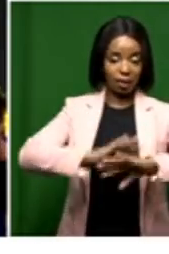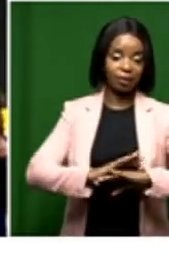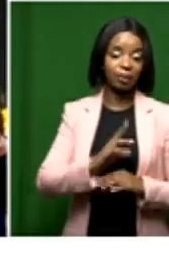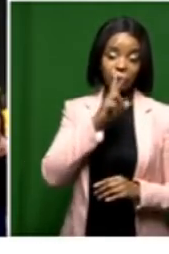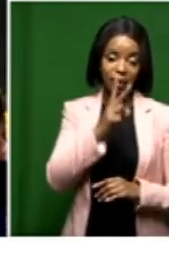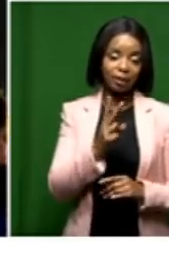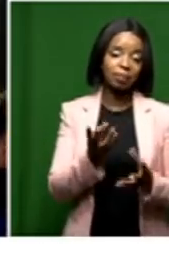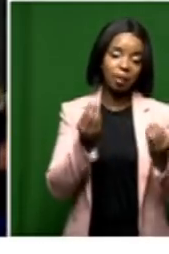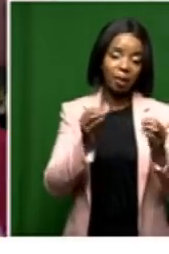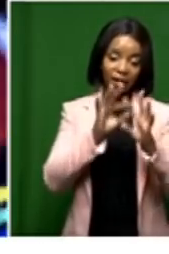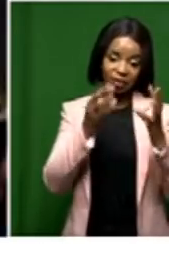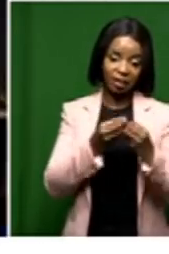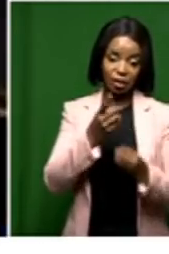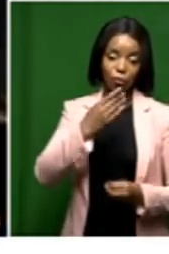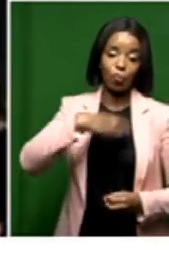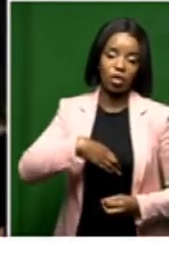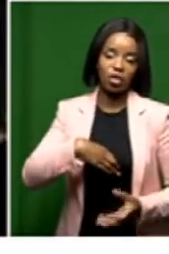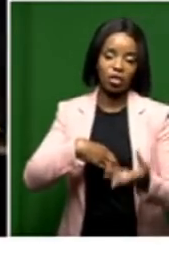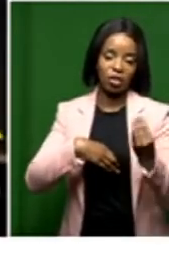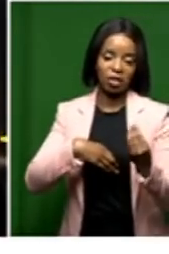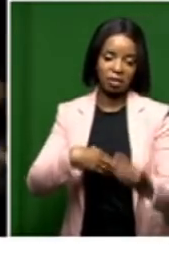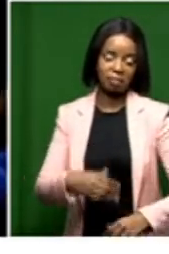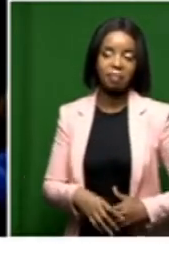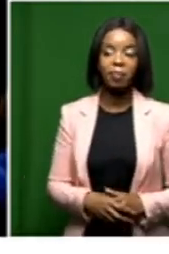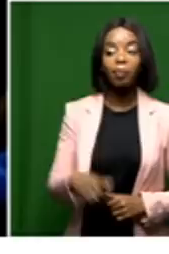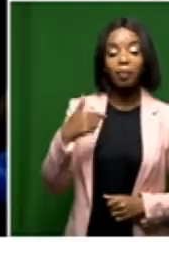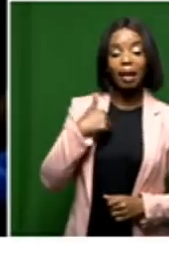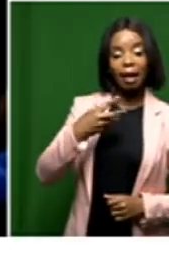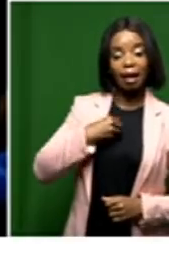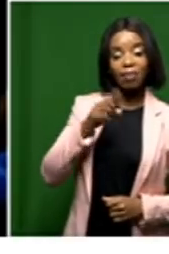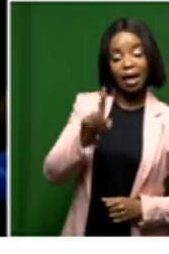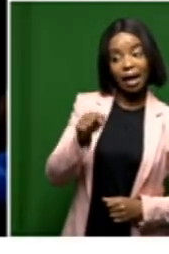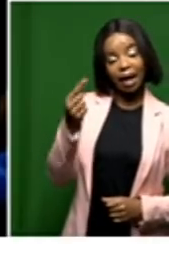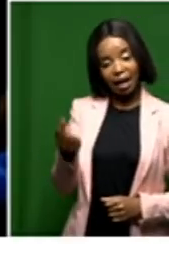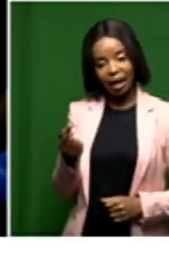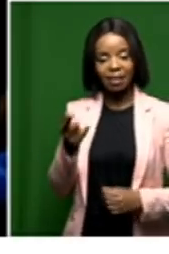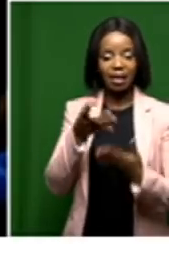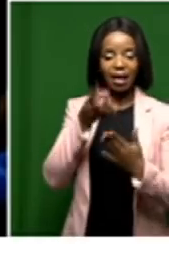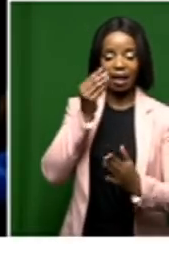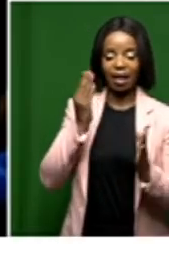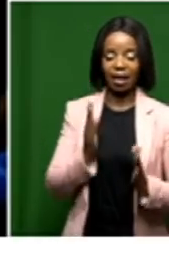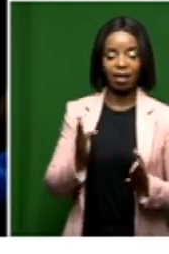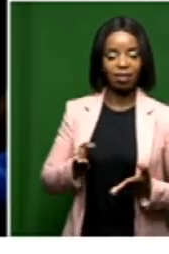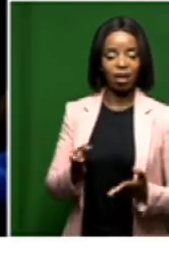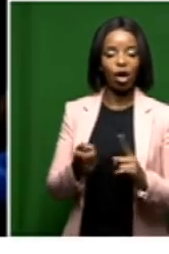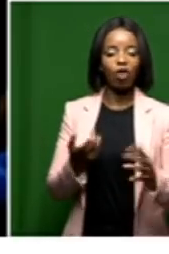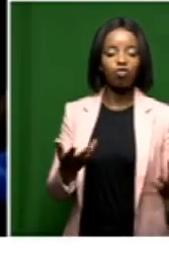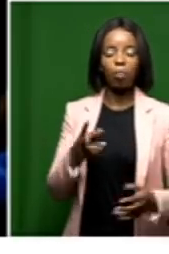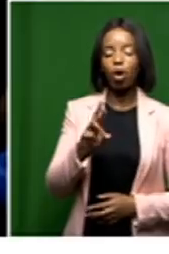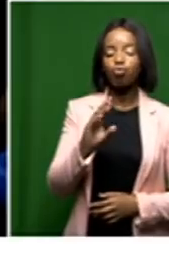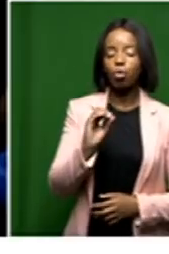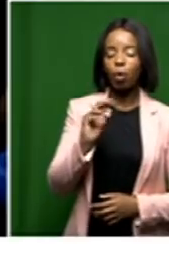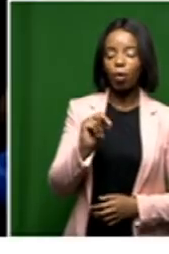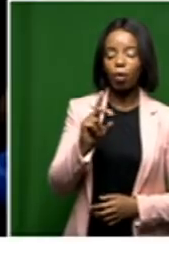gotten. Thank you. Thank you. And I have another learner as well, Sakina, and you're from Rondebosch. Yes.